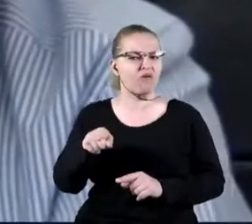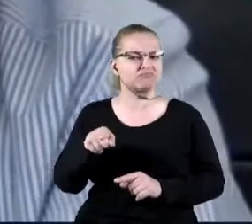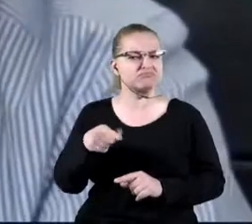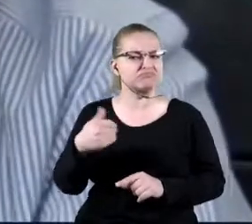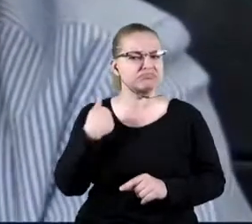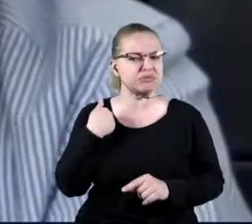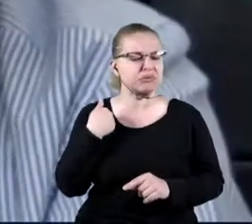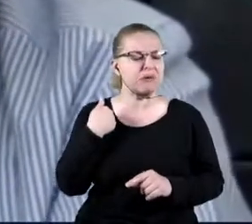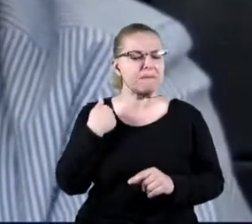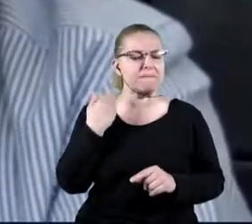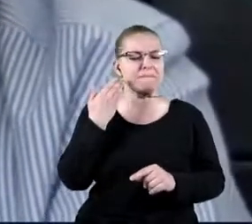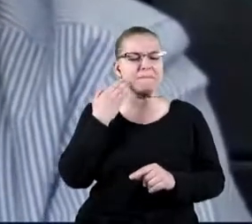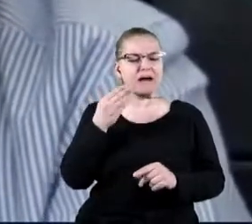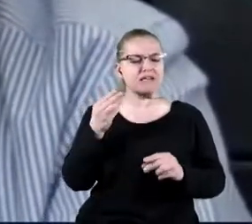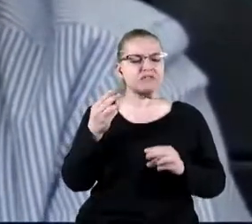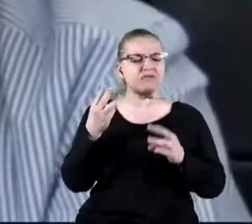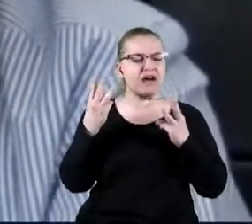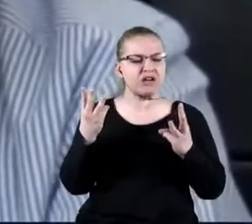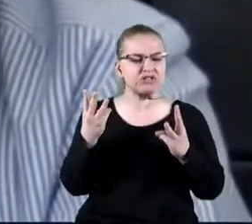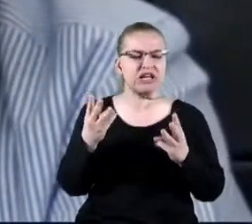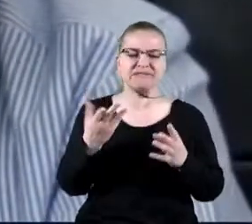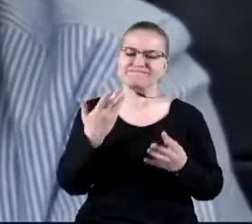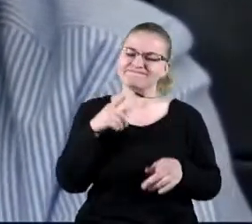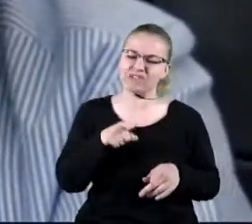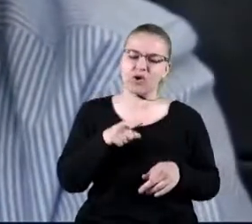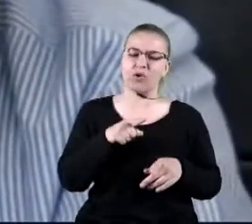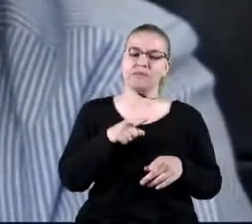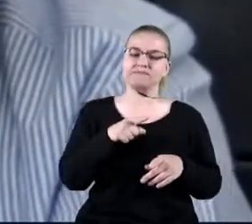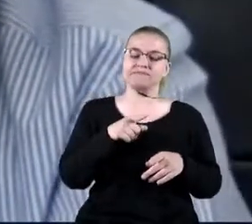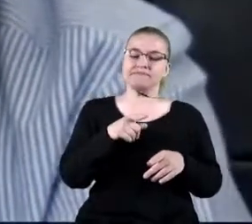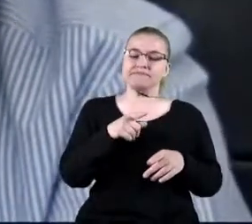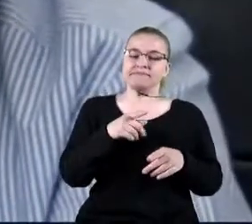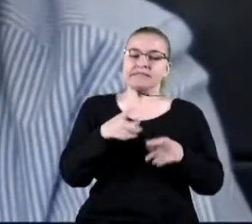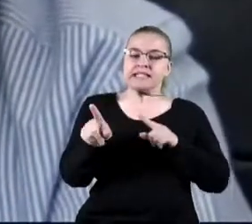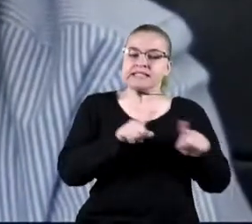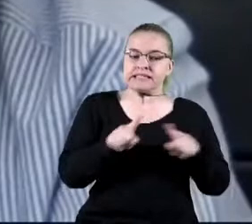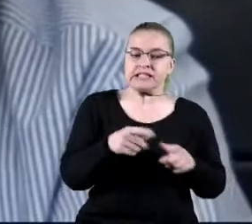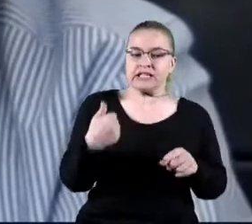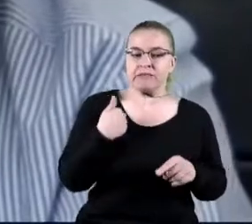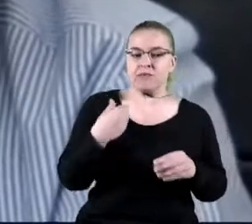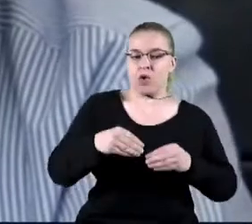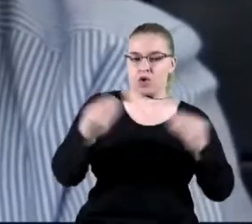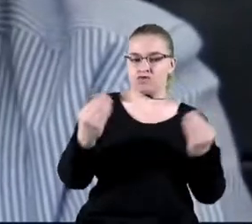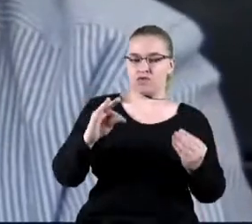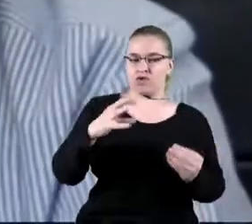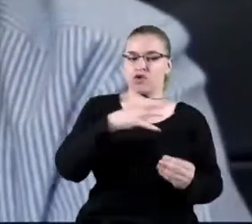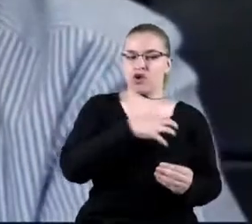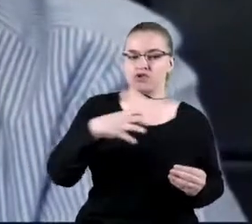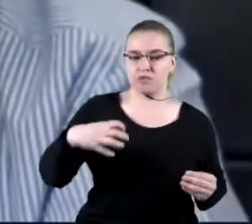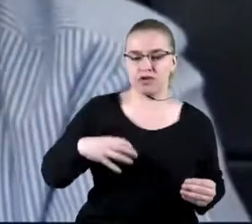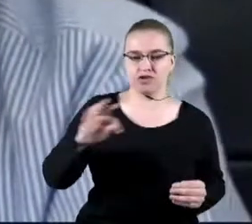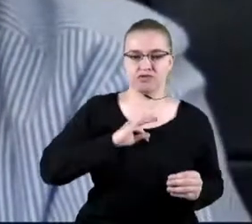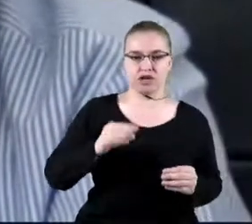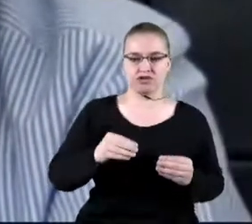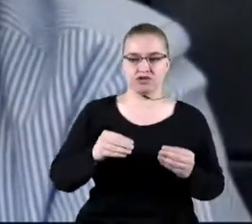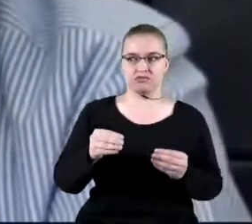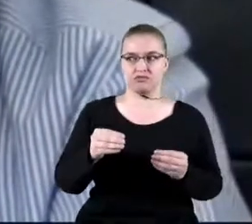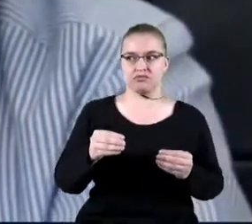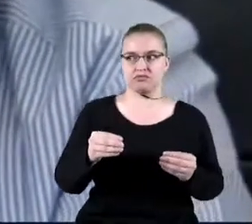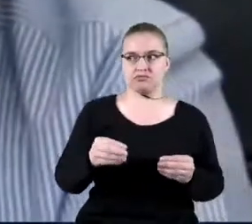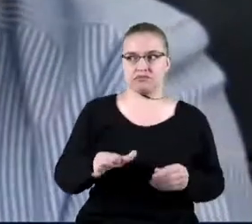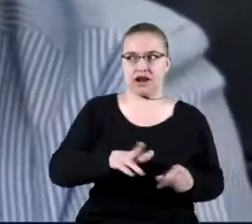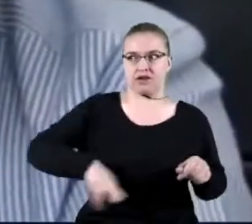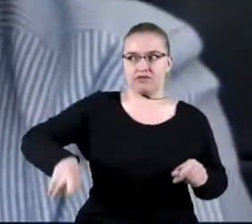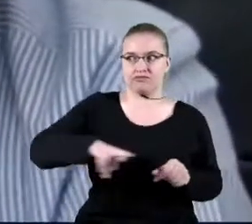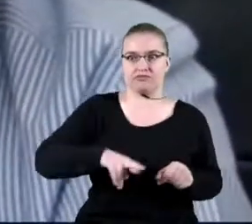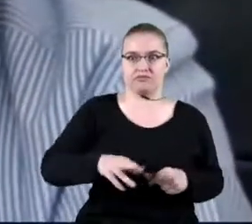positive discrimination has left a mark on the economic development of our region. This